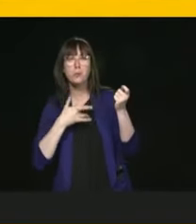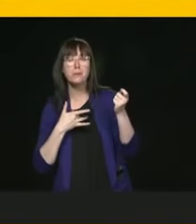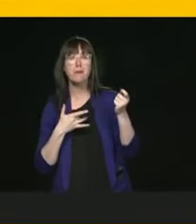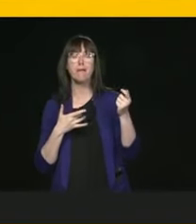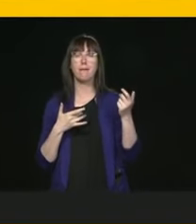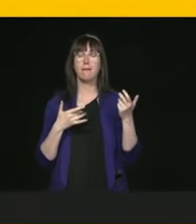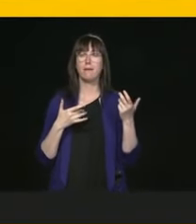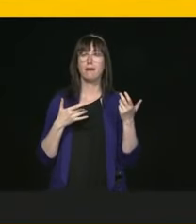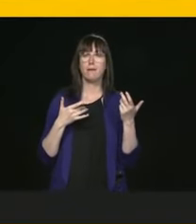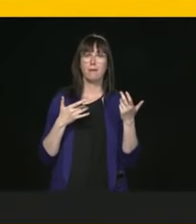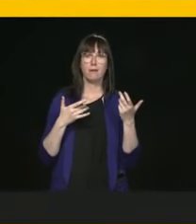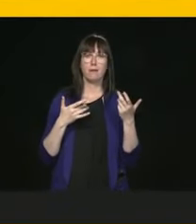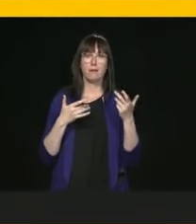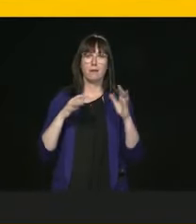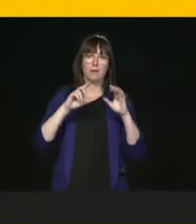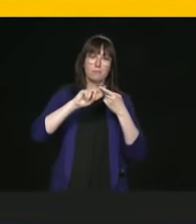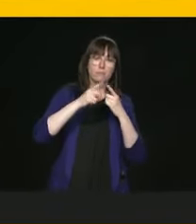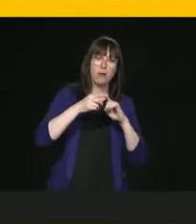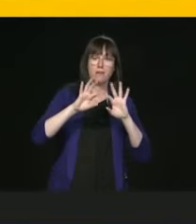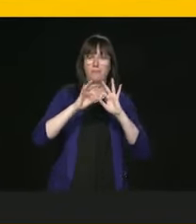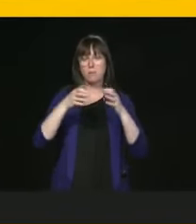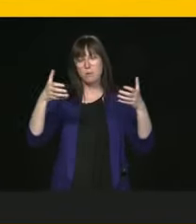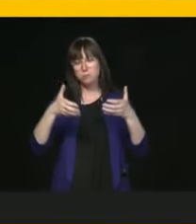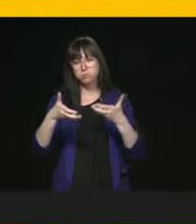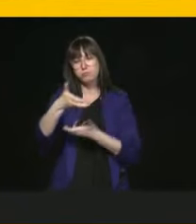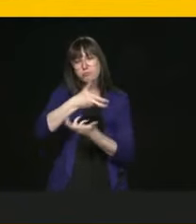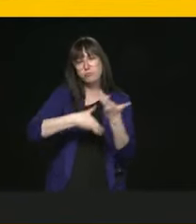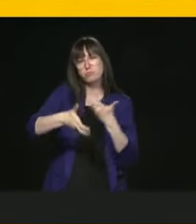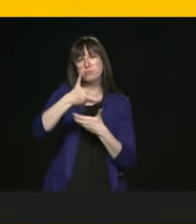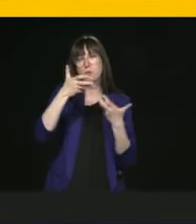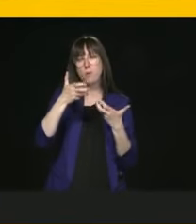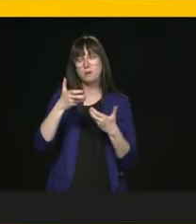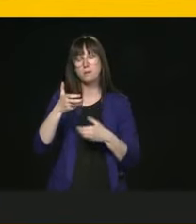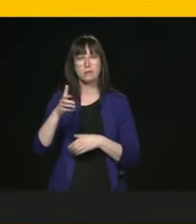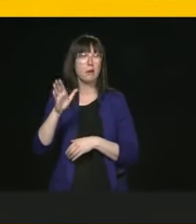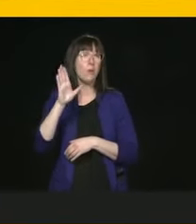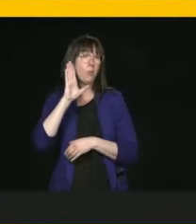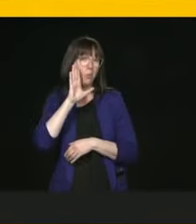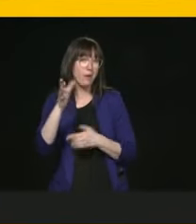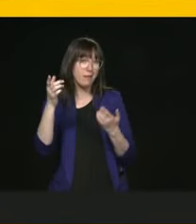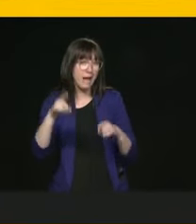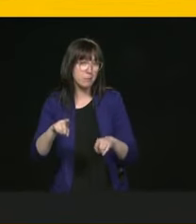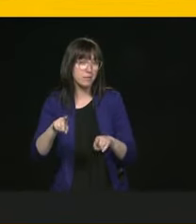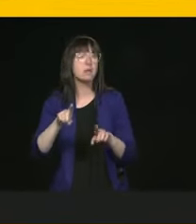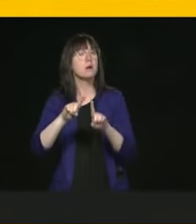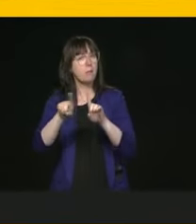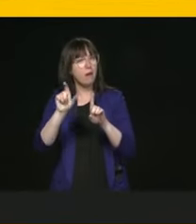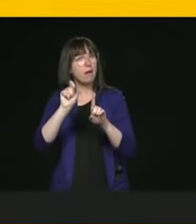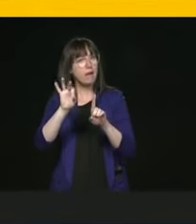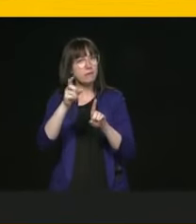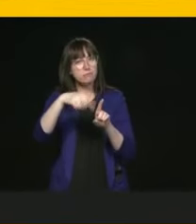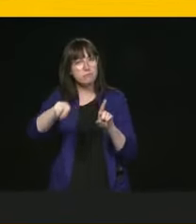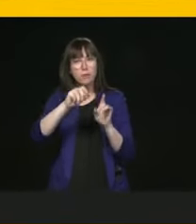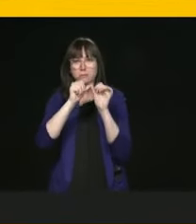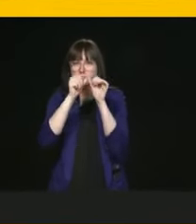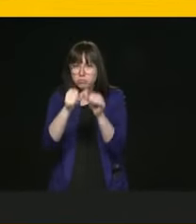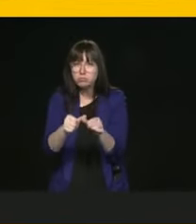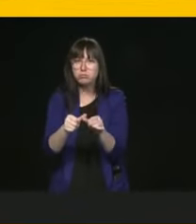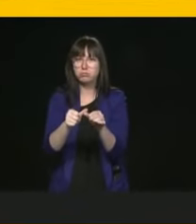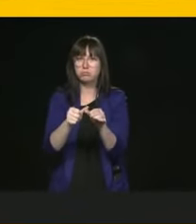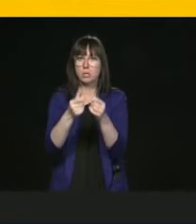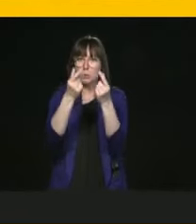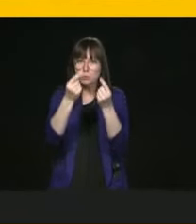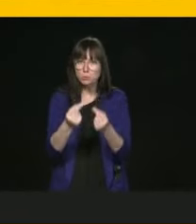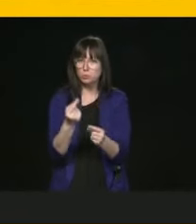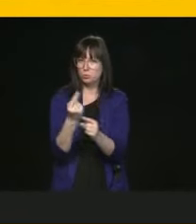will come, but only if everyone continues to do their part. So this weekend, please